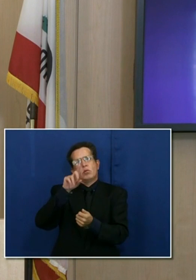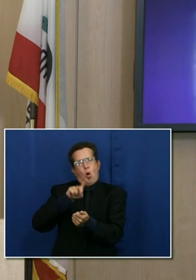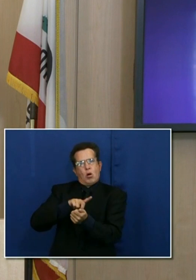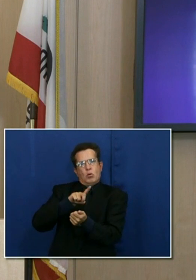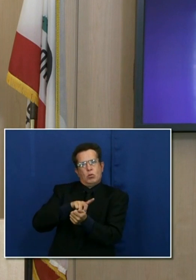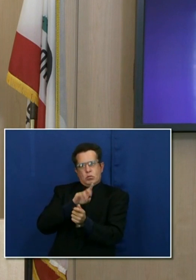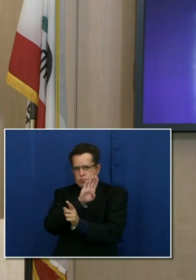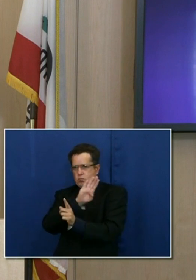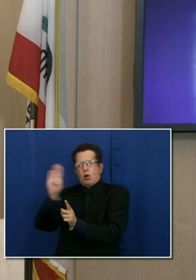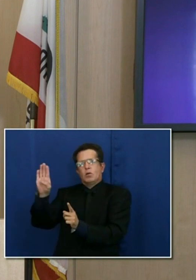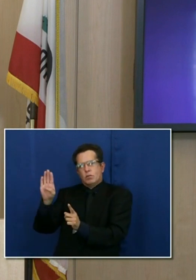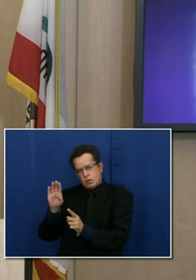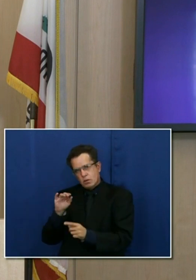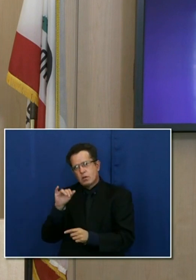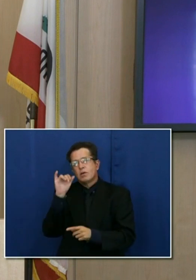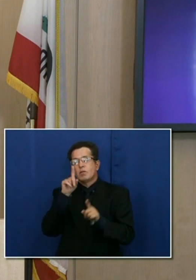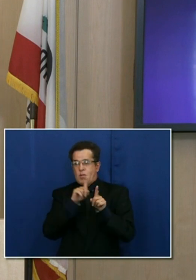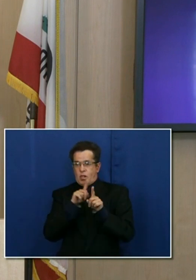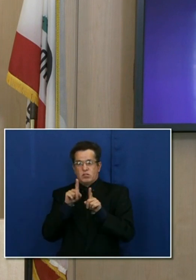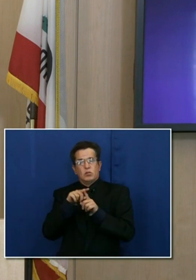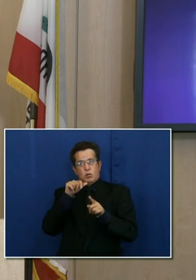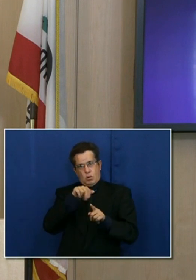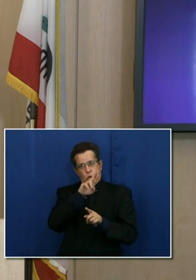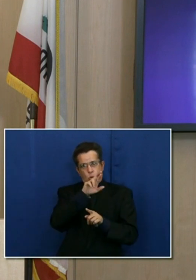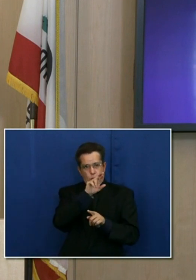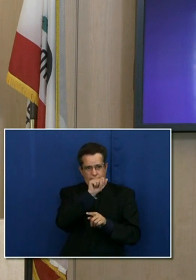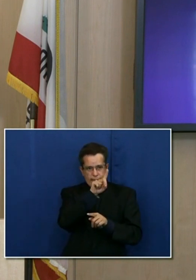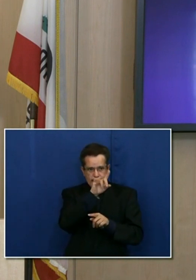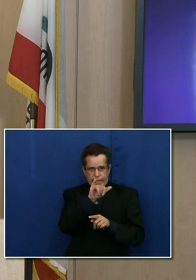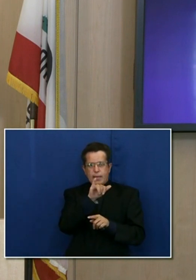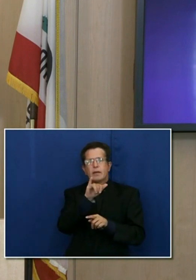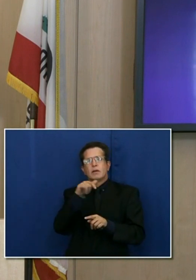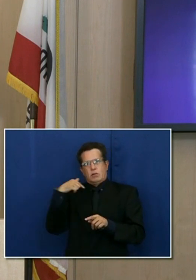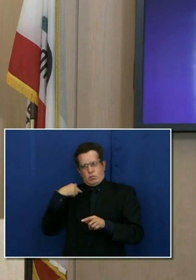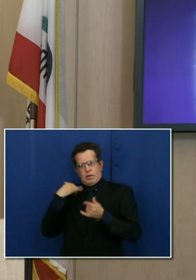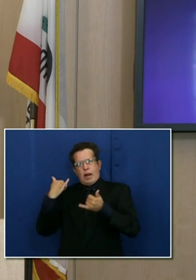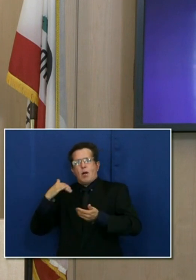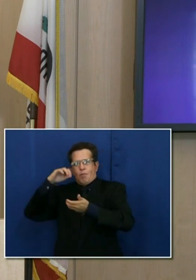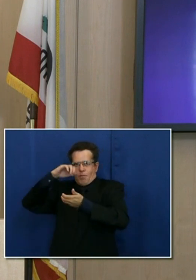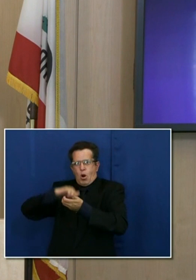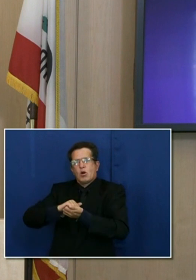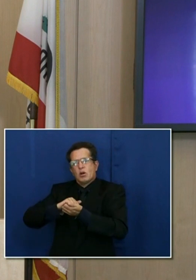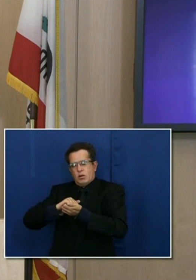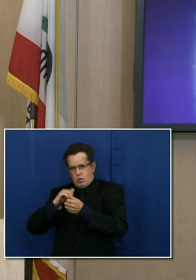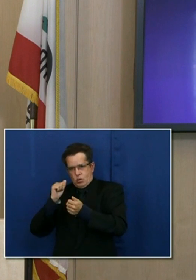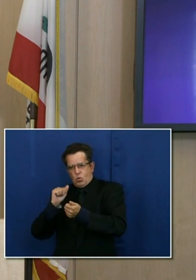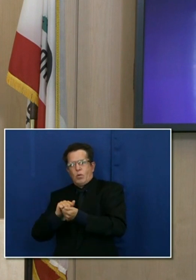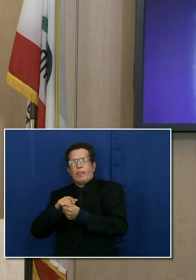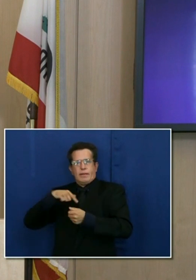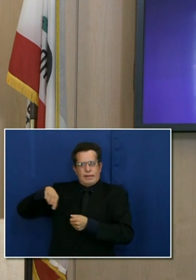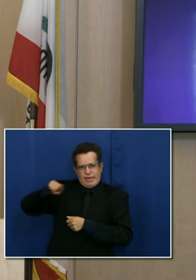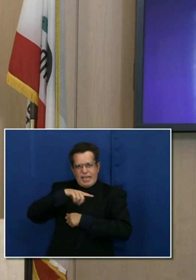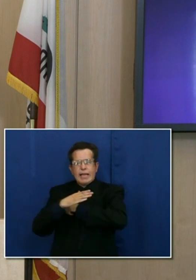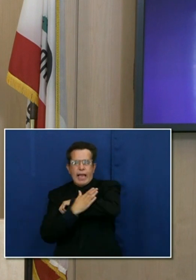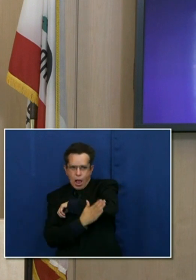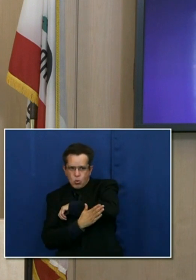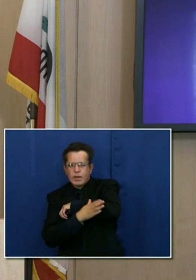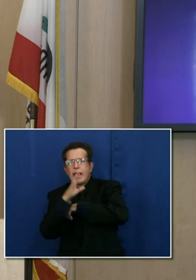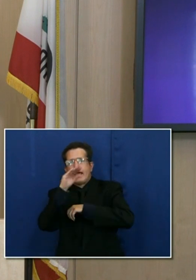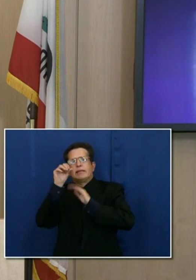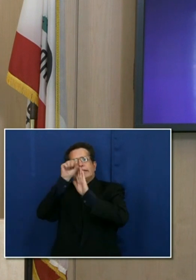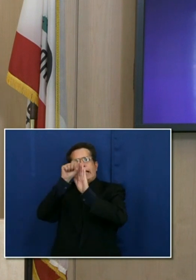addition to the COVID Collaborative and the Rady Network, we are also now working on expanding our county and our